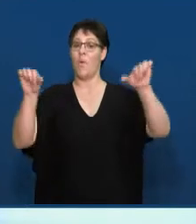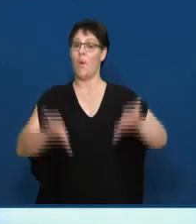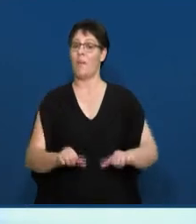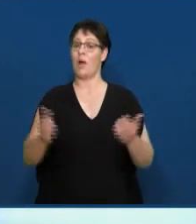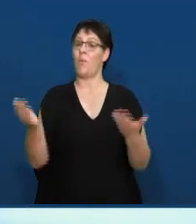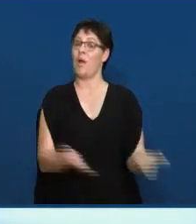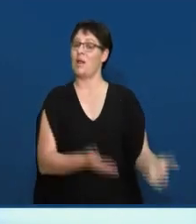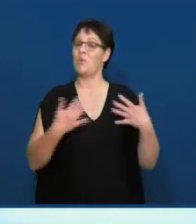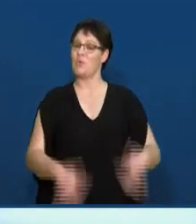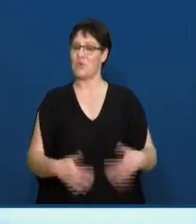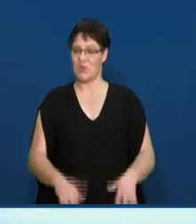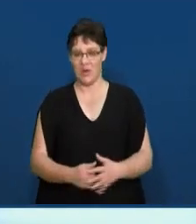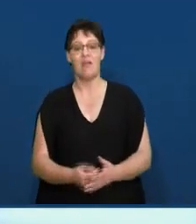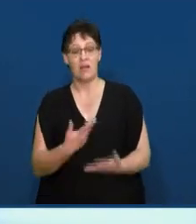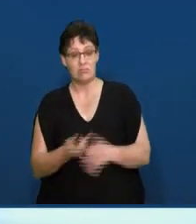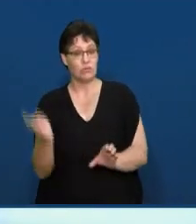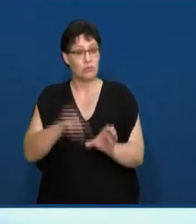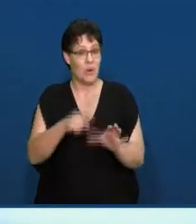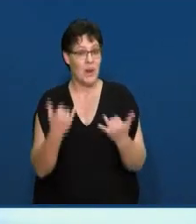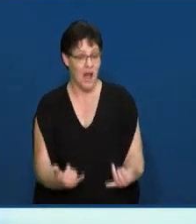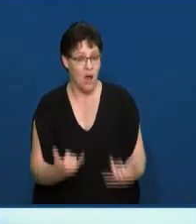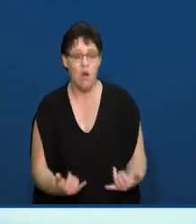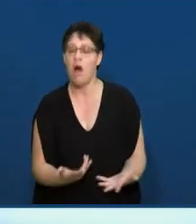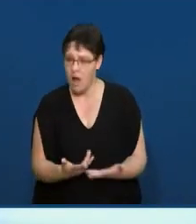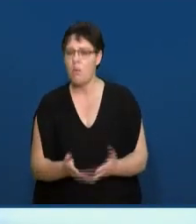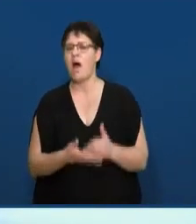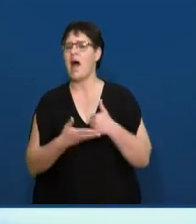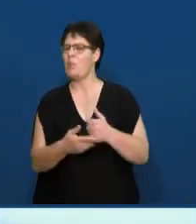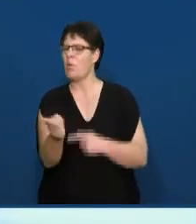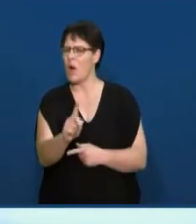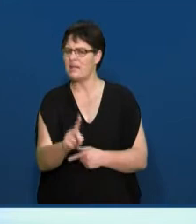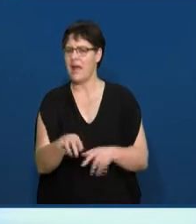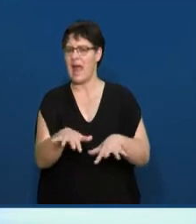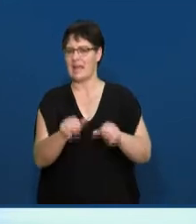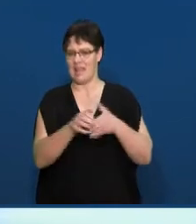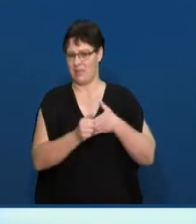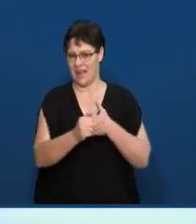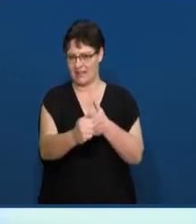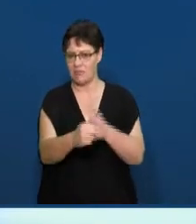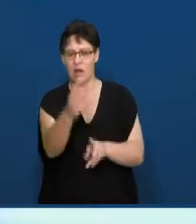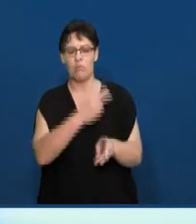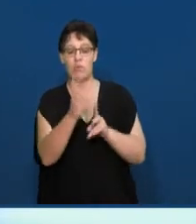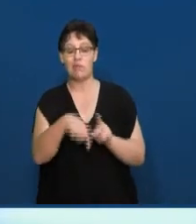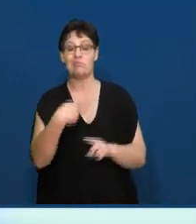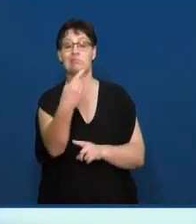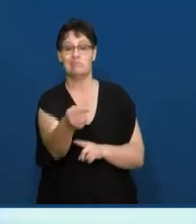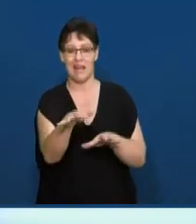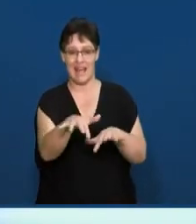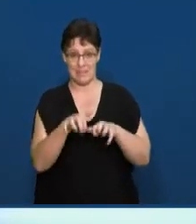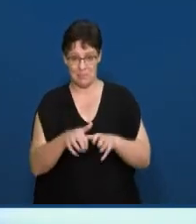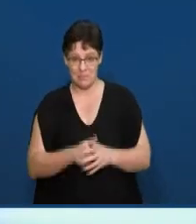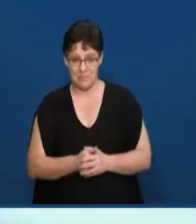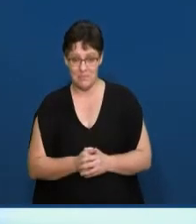Welcome back from the break, guys. If you've just joined us, we are assisting with your exam guides to help prep for the upcoming